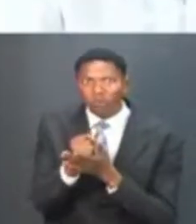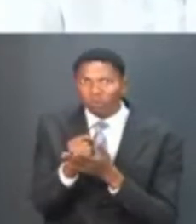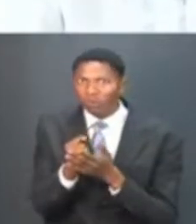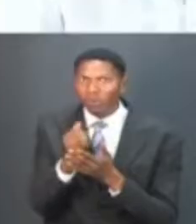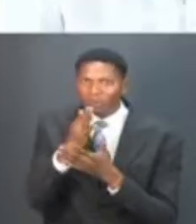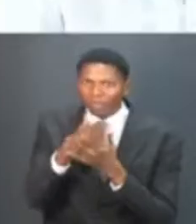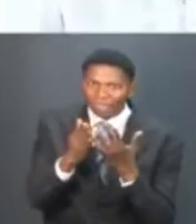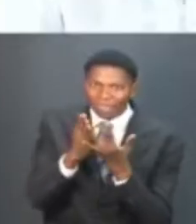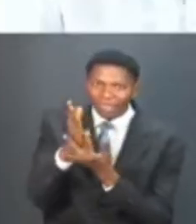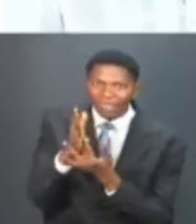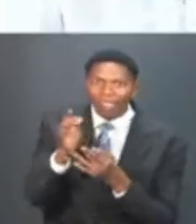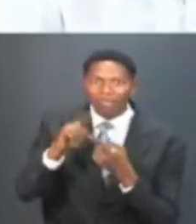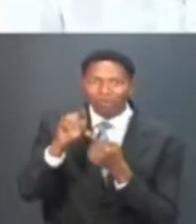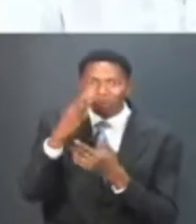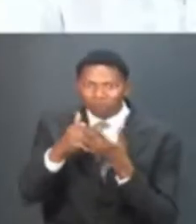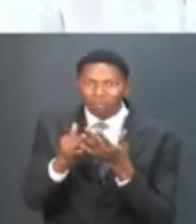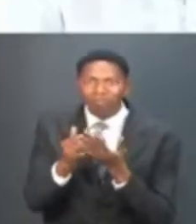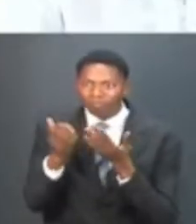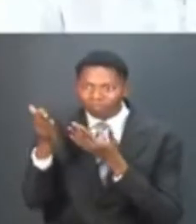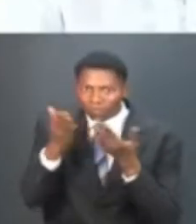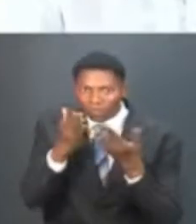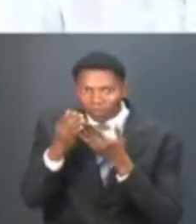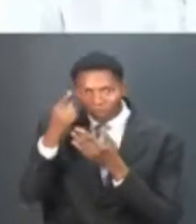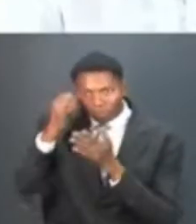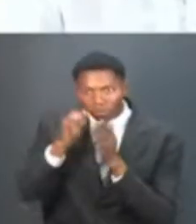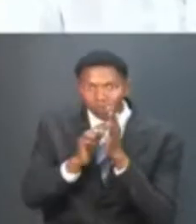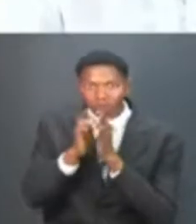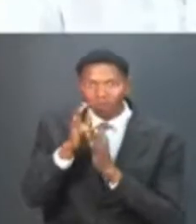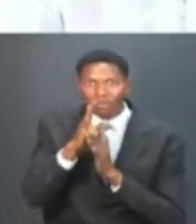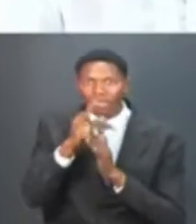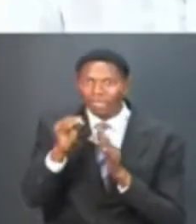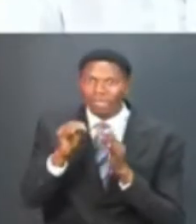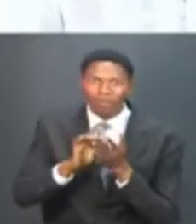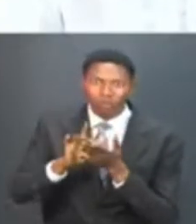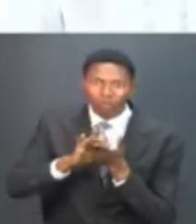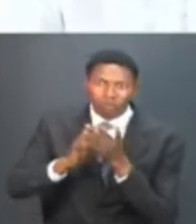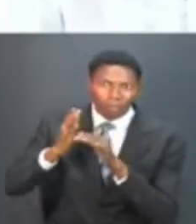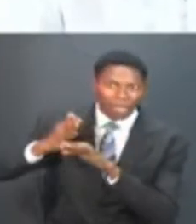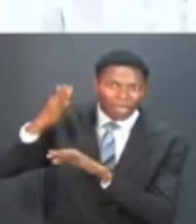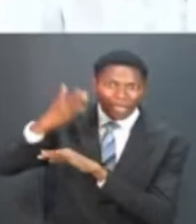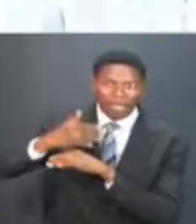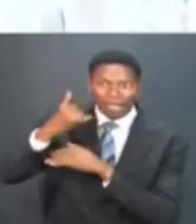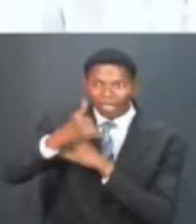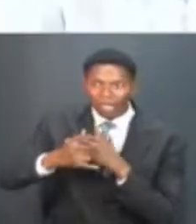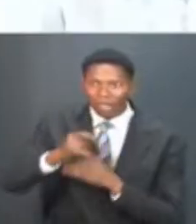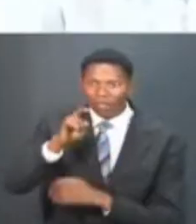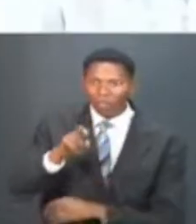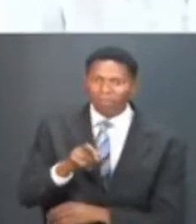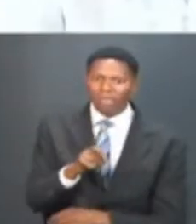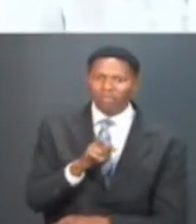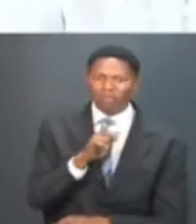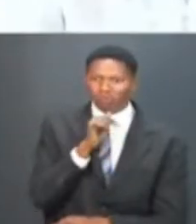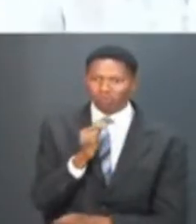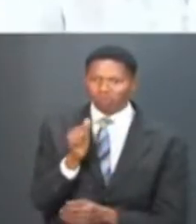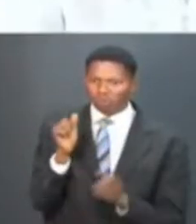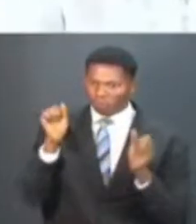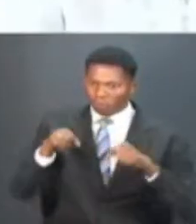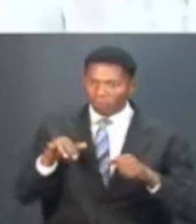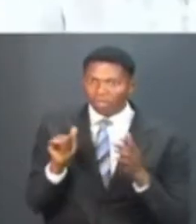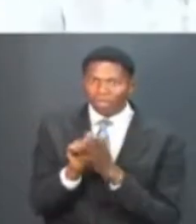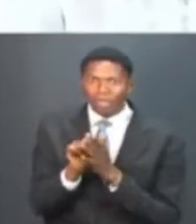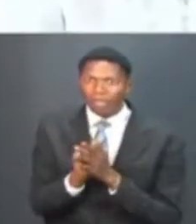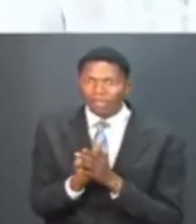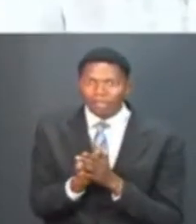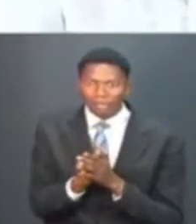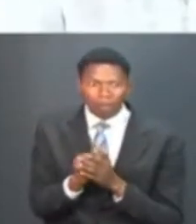access to screening services for cancers and treatment across the country. it should not be possible that based on where